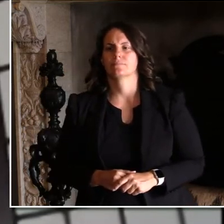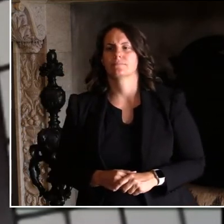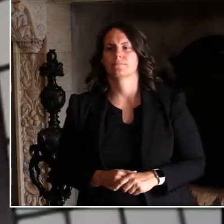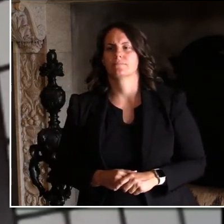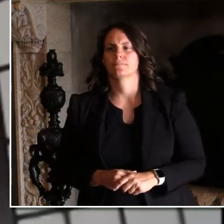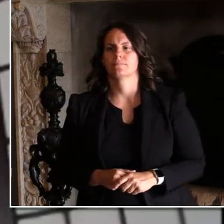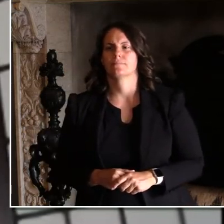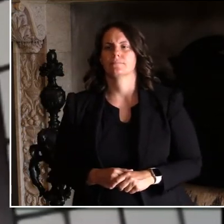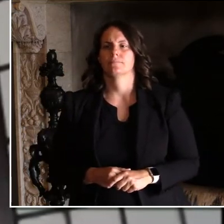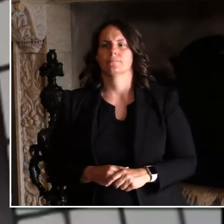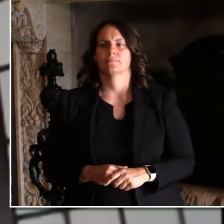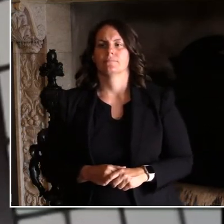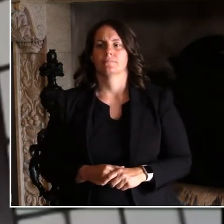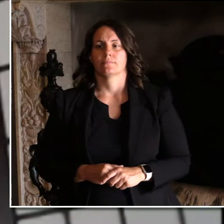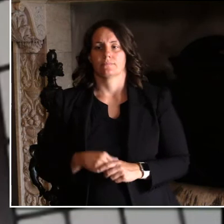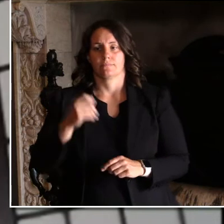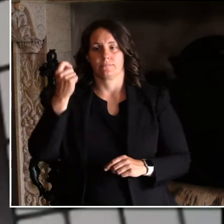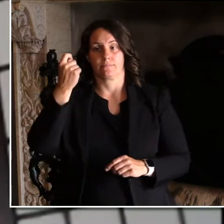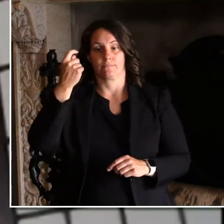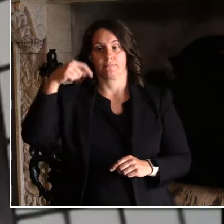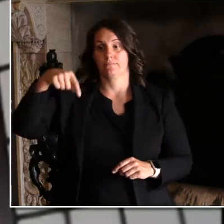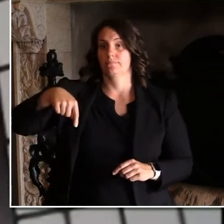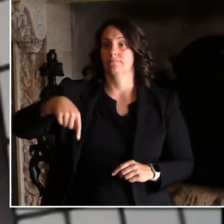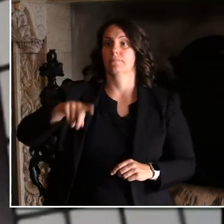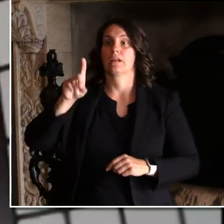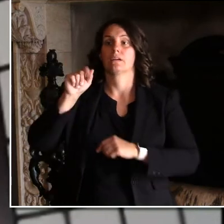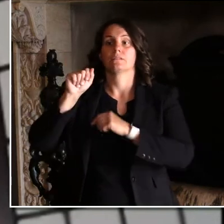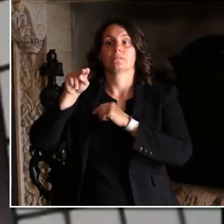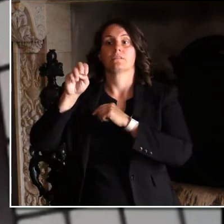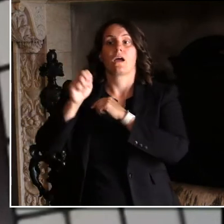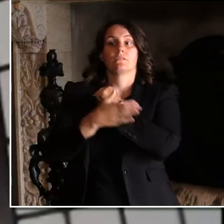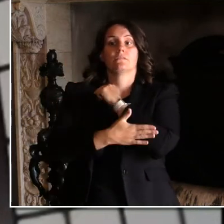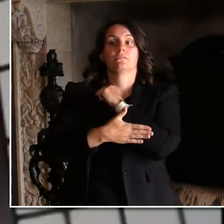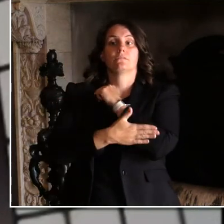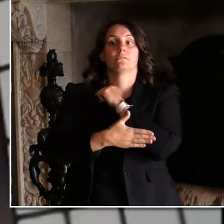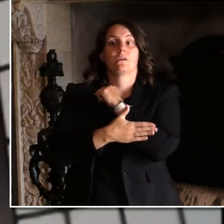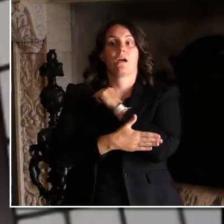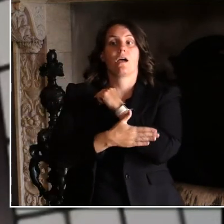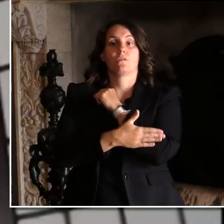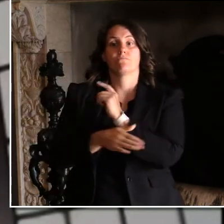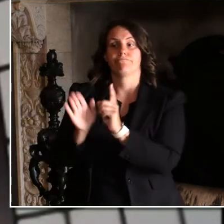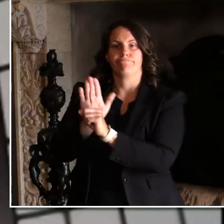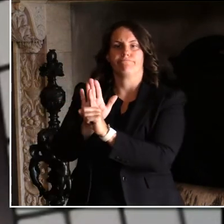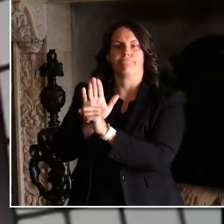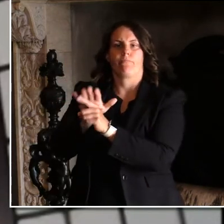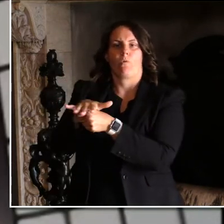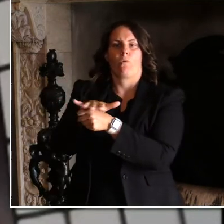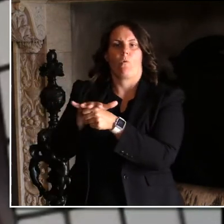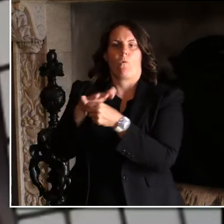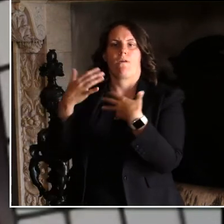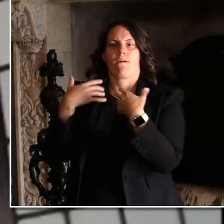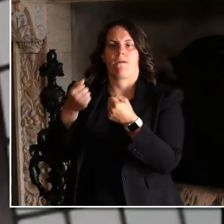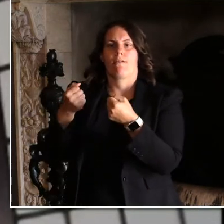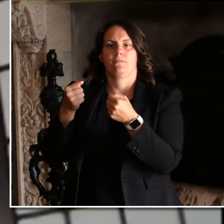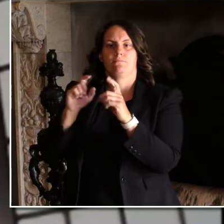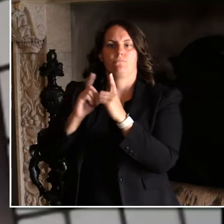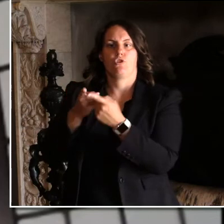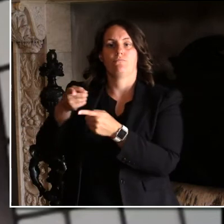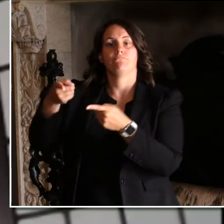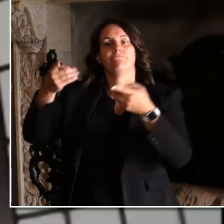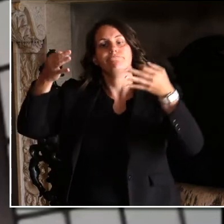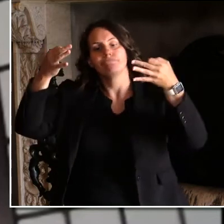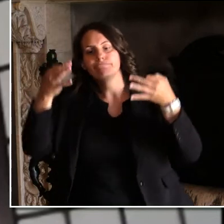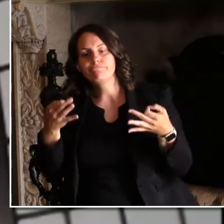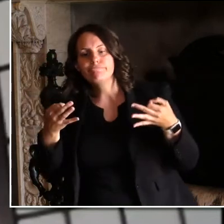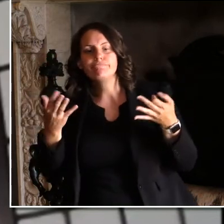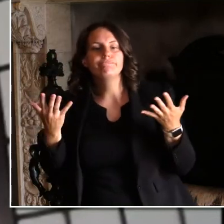situations in Dane County will be handled, by that local public health department. But in terms of, the state perspective on that is